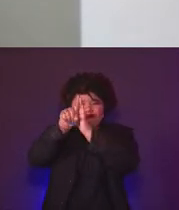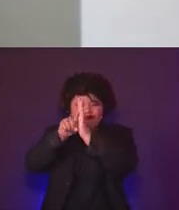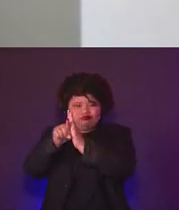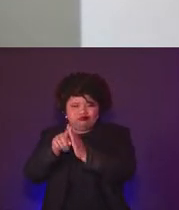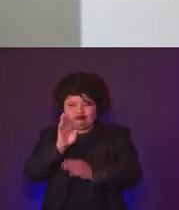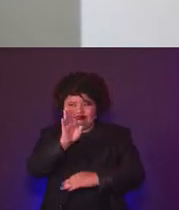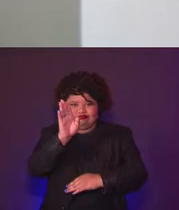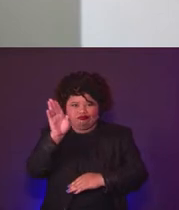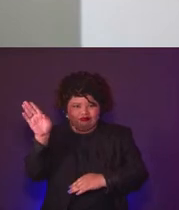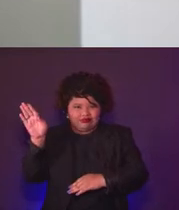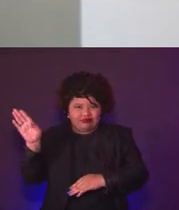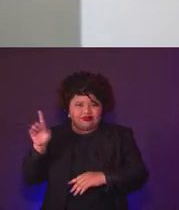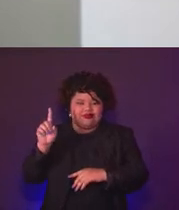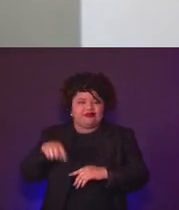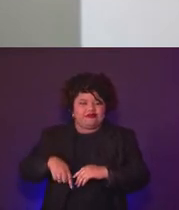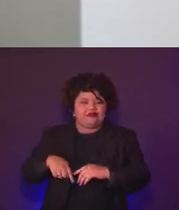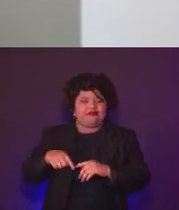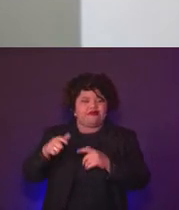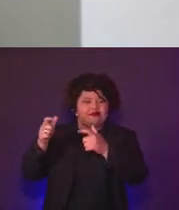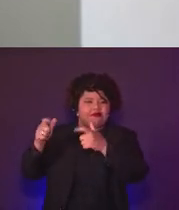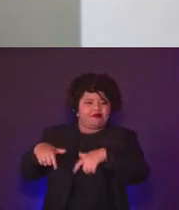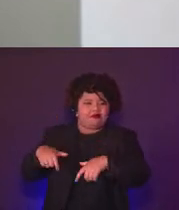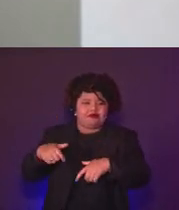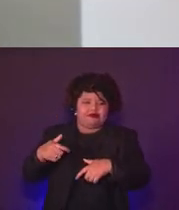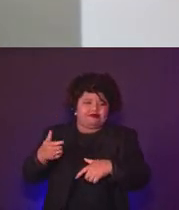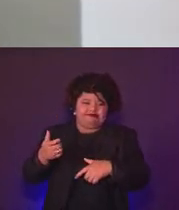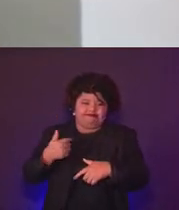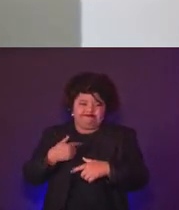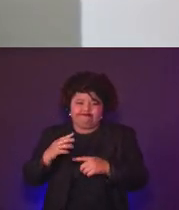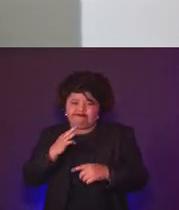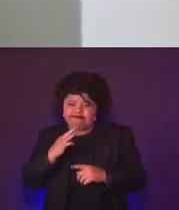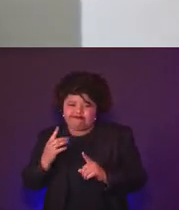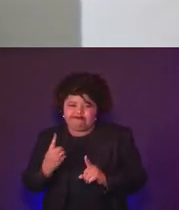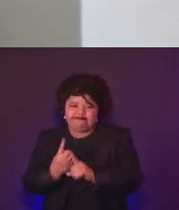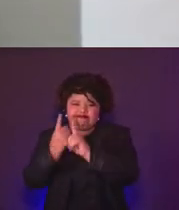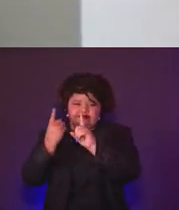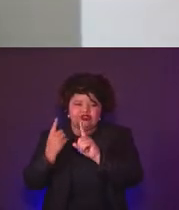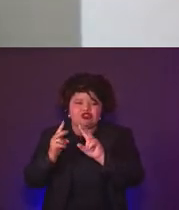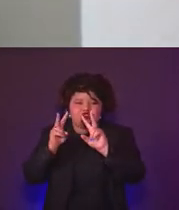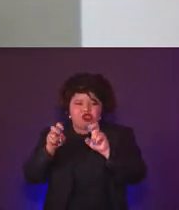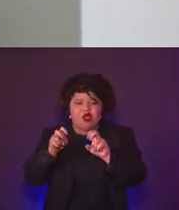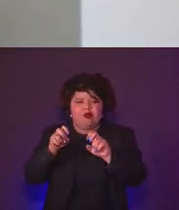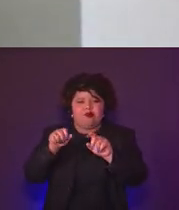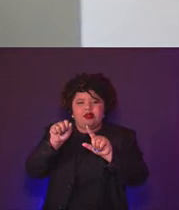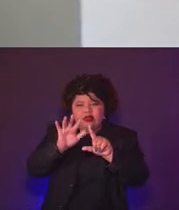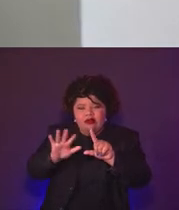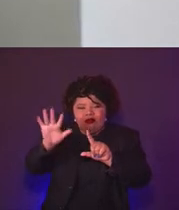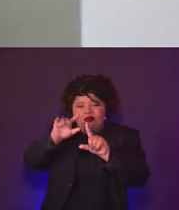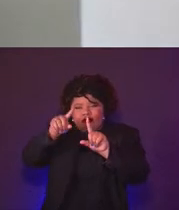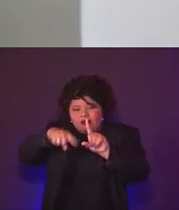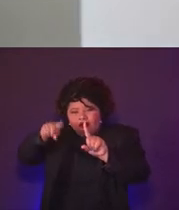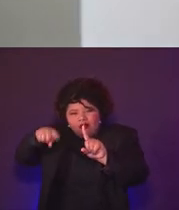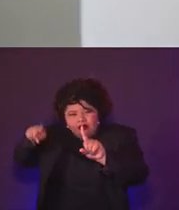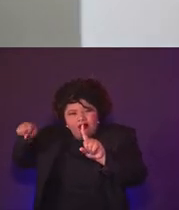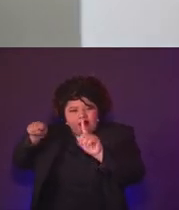were statistics in SPSS and mapping. They were at in Chapel Hill, North Carolina.